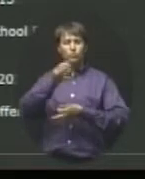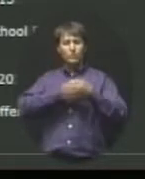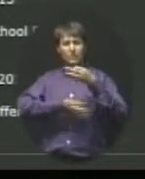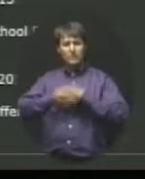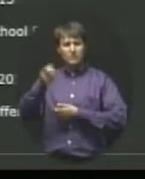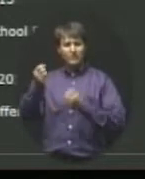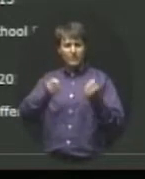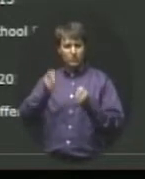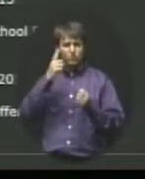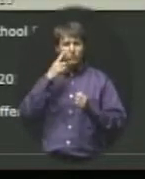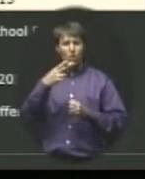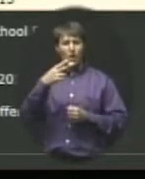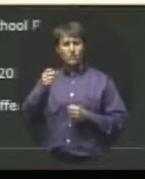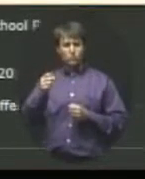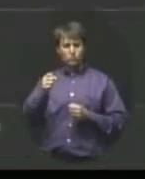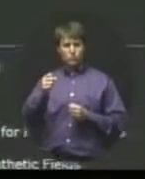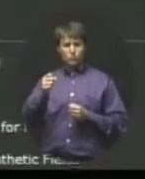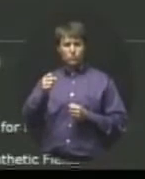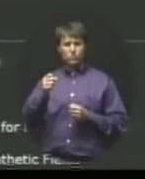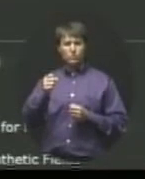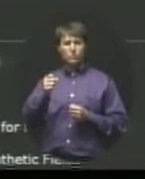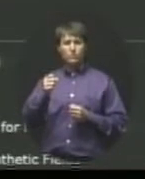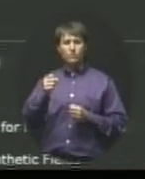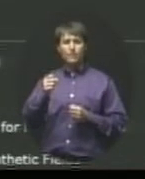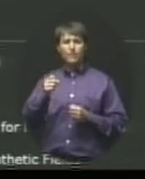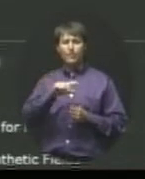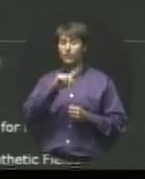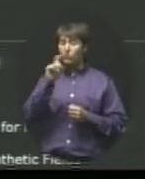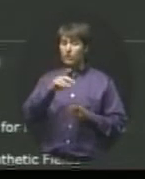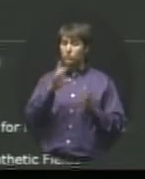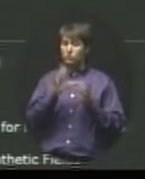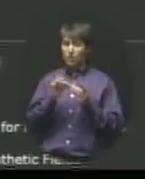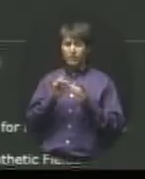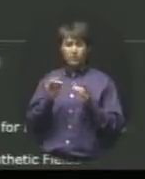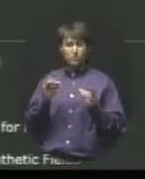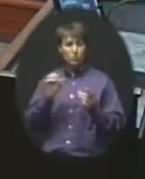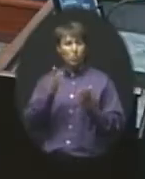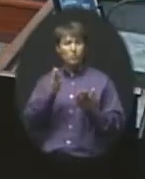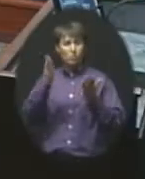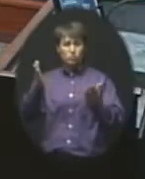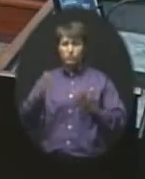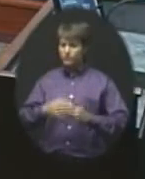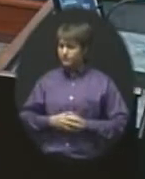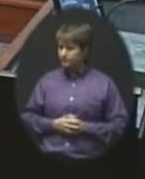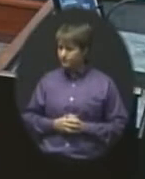replacement vehicles for the high school. Questions, comments, or a motion?